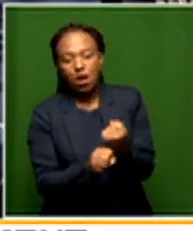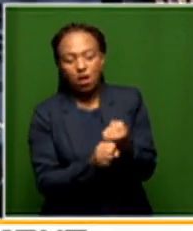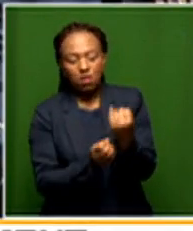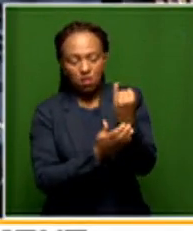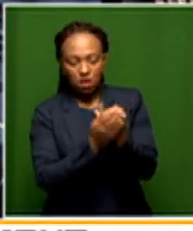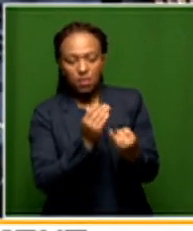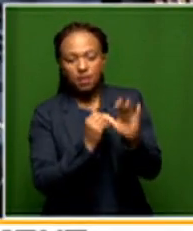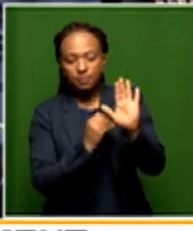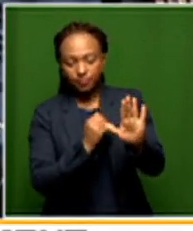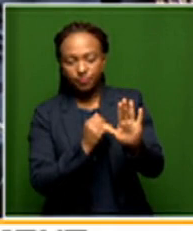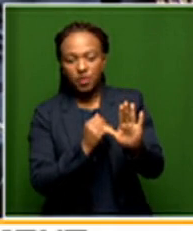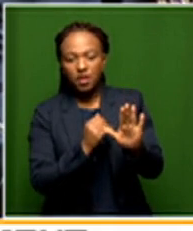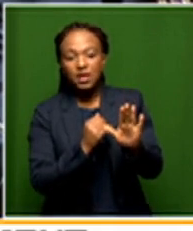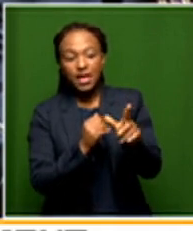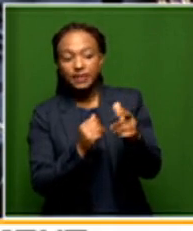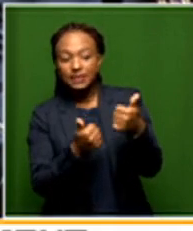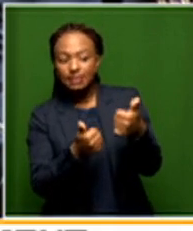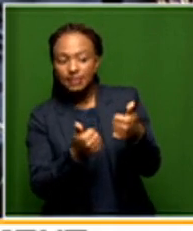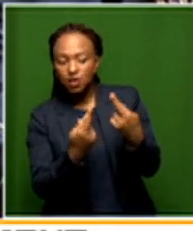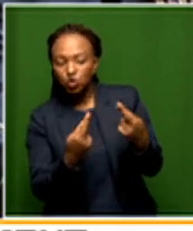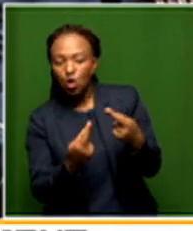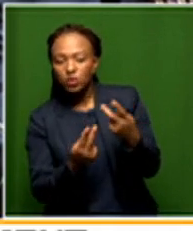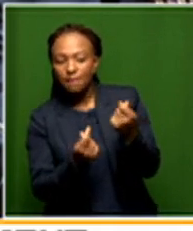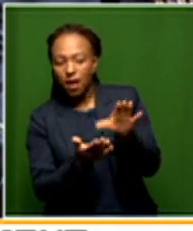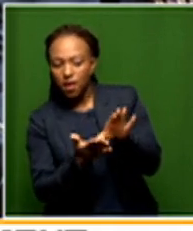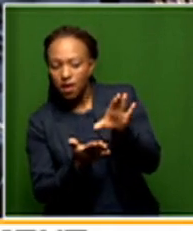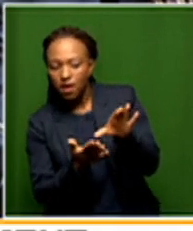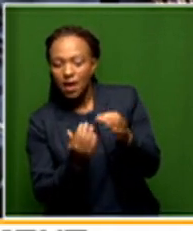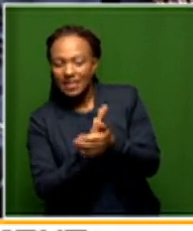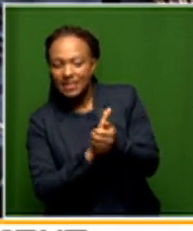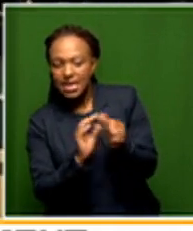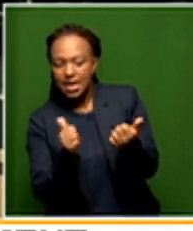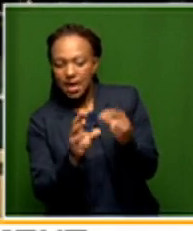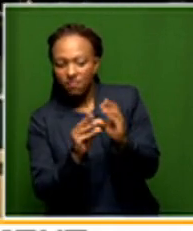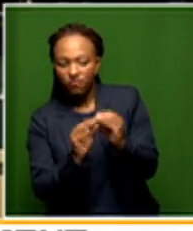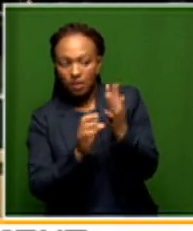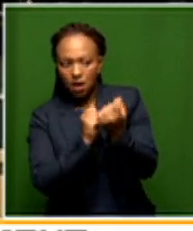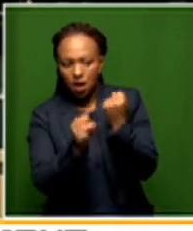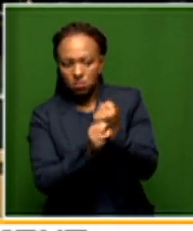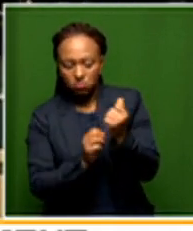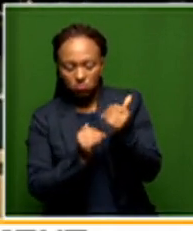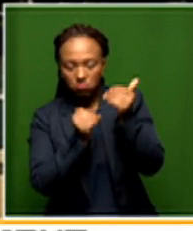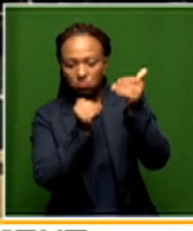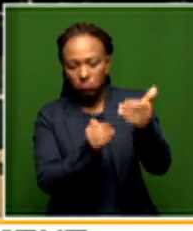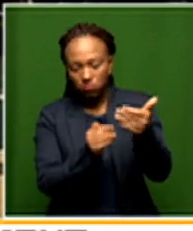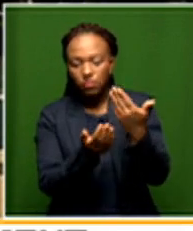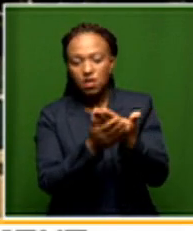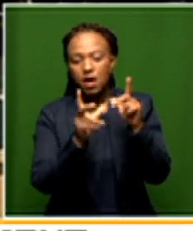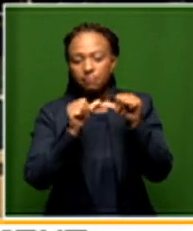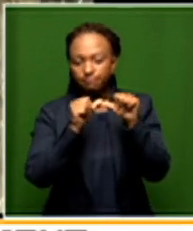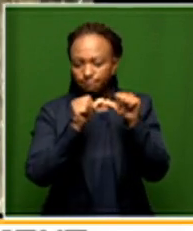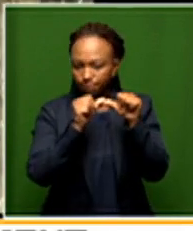and is resourced and secure in its tenure, so that it is able to get on